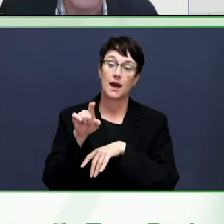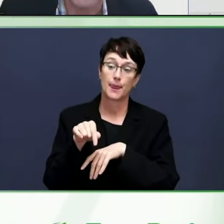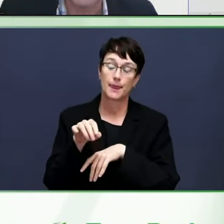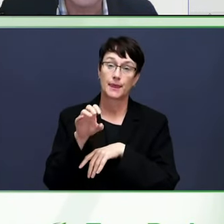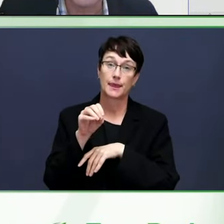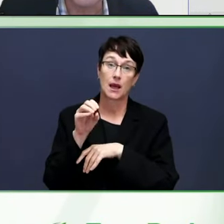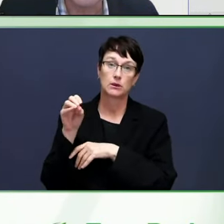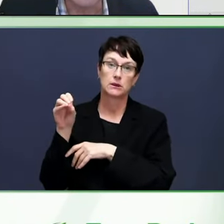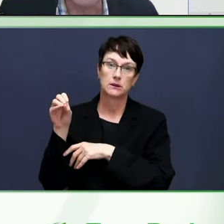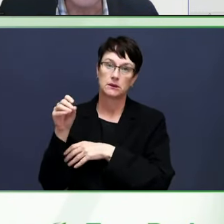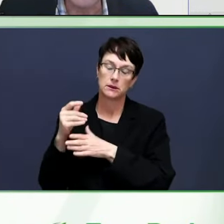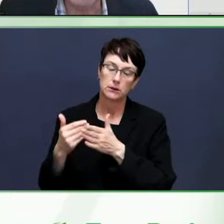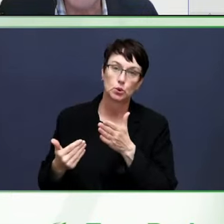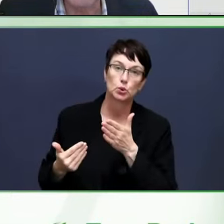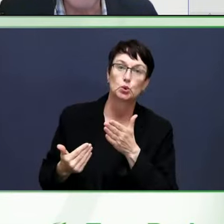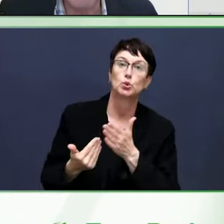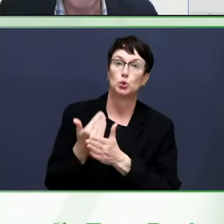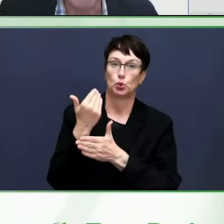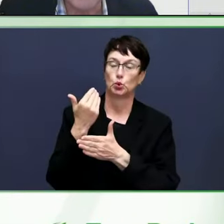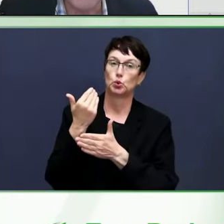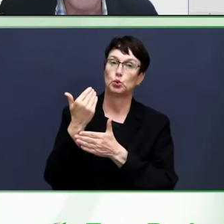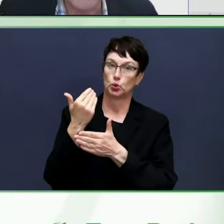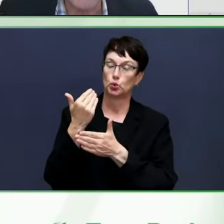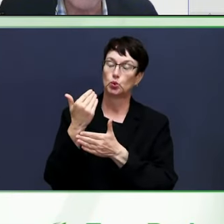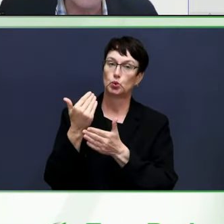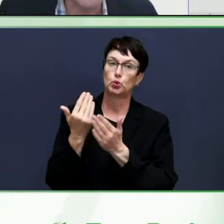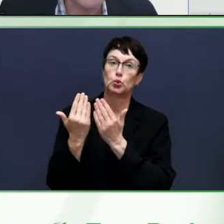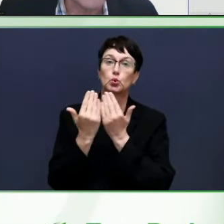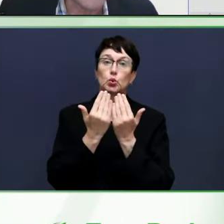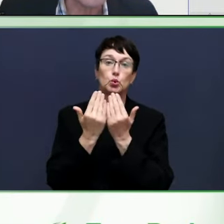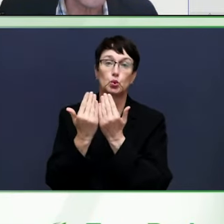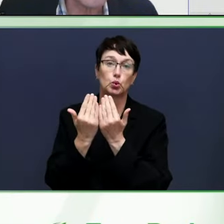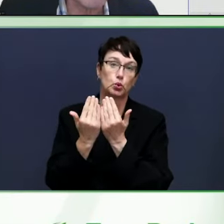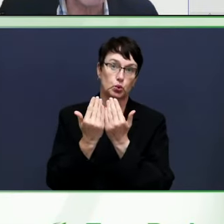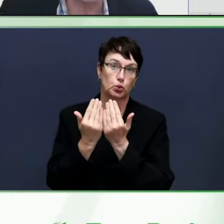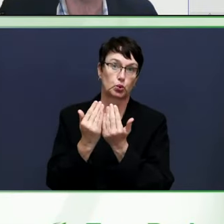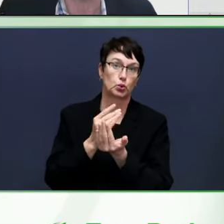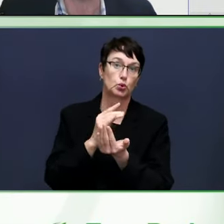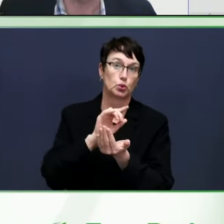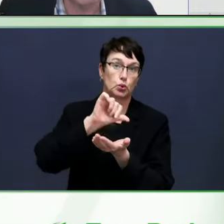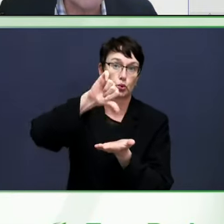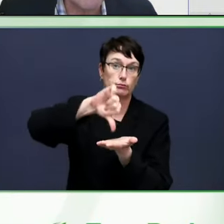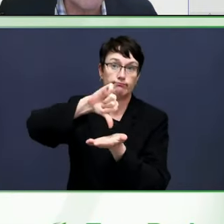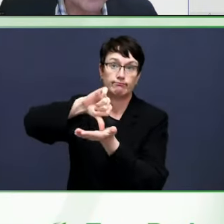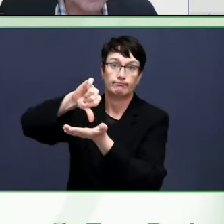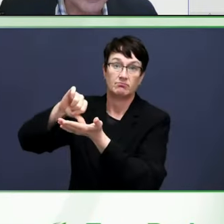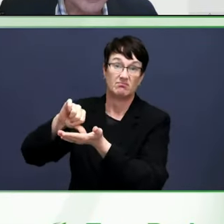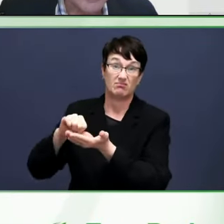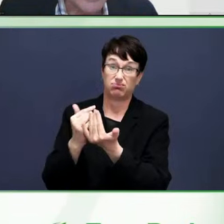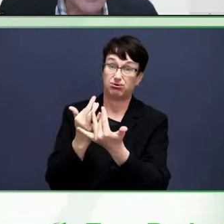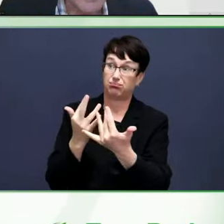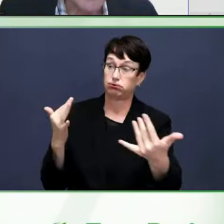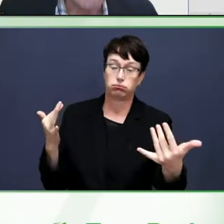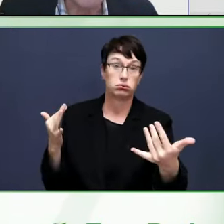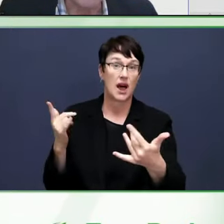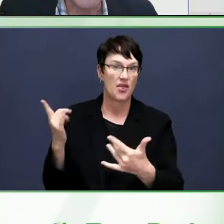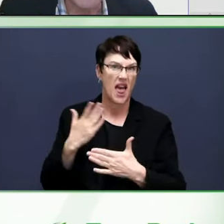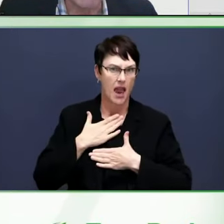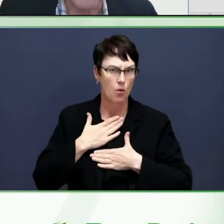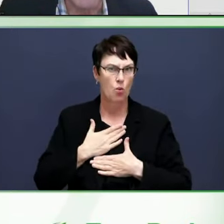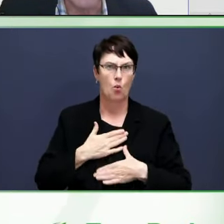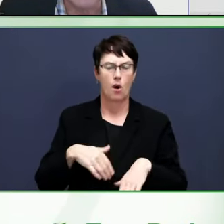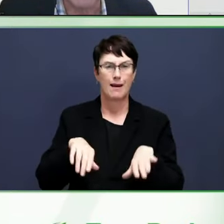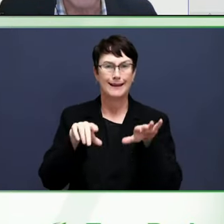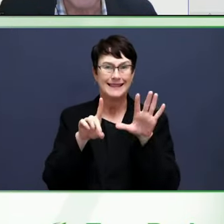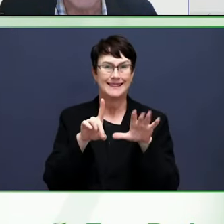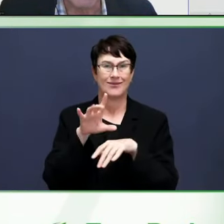0-3 years old. The places must be publicly owned, accessible, affordable, and of